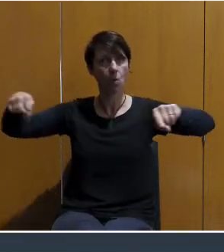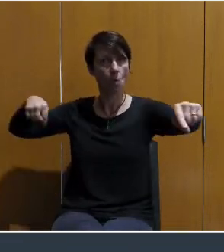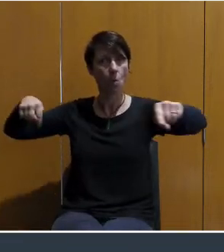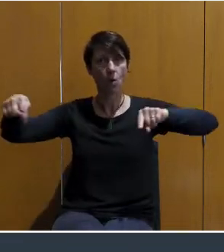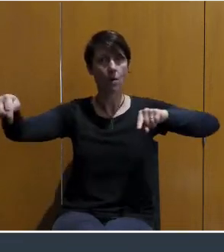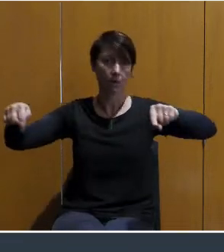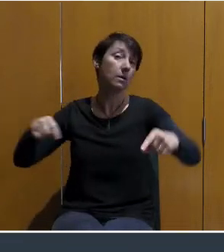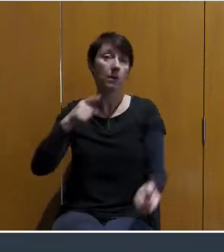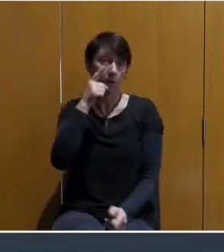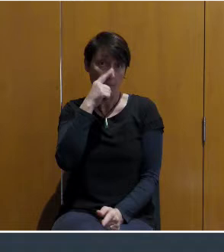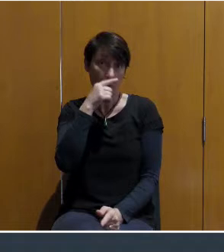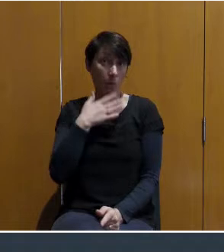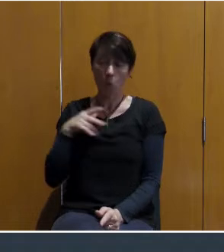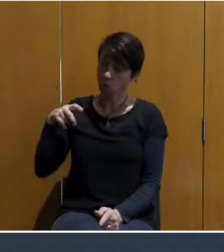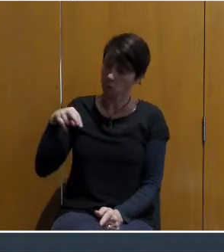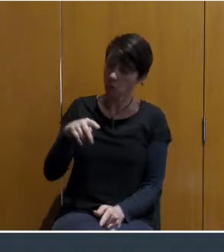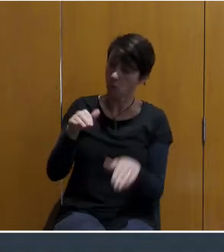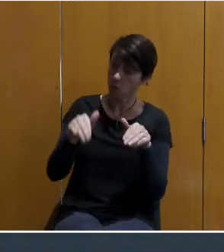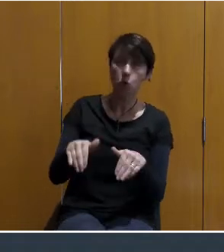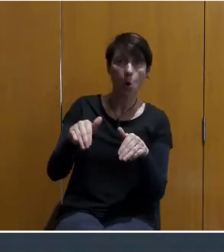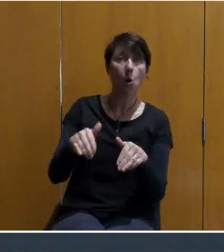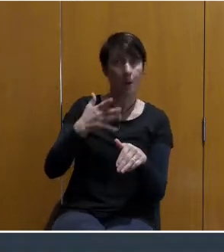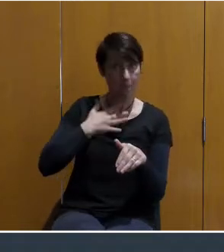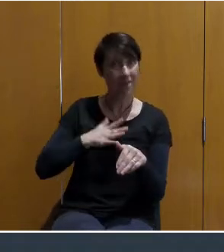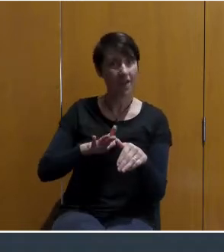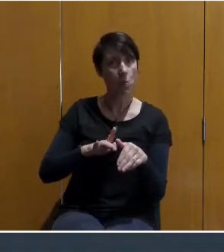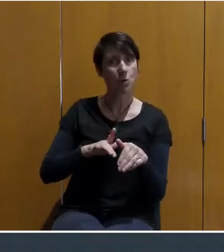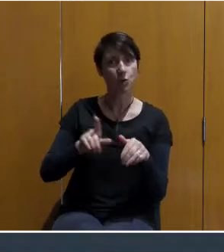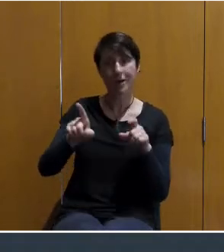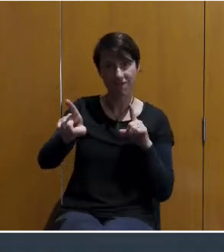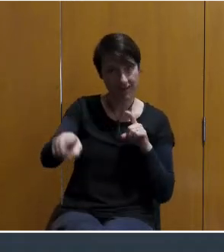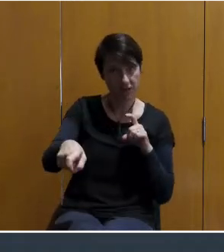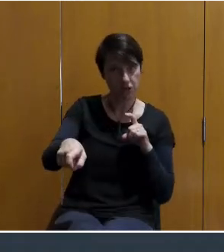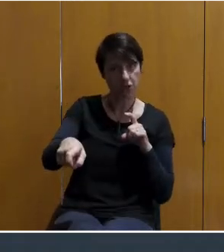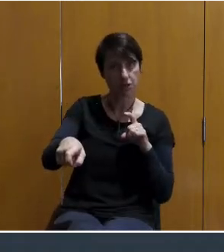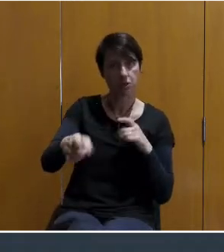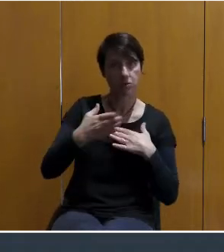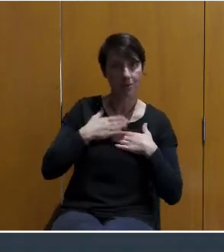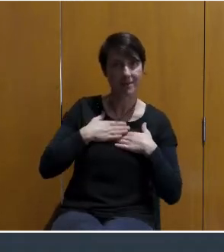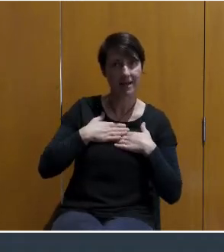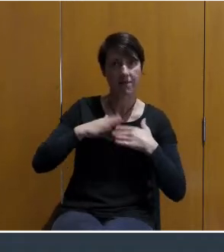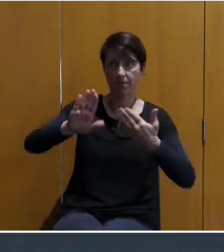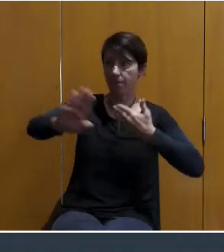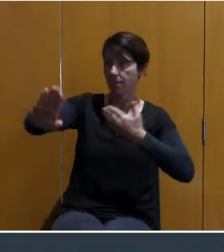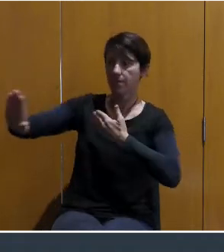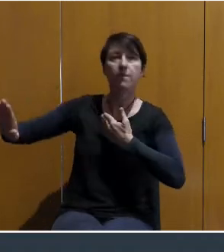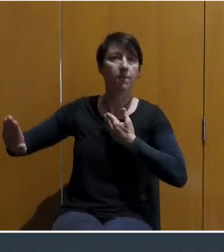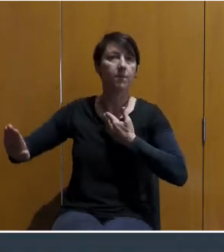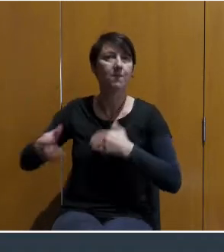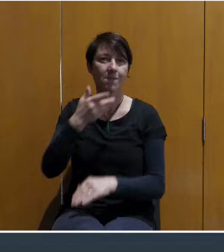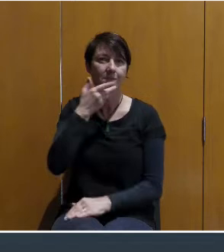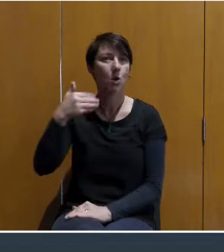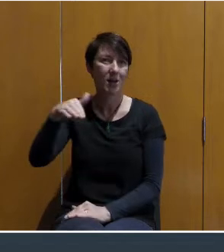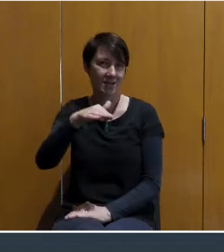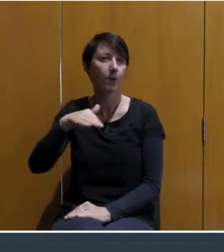want to take it for a walk, but have the opportunity to take it for a walk in a nice area, really. I